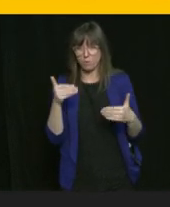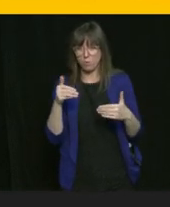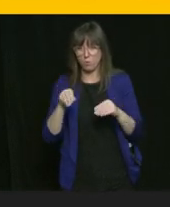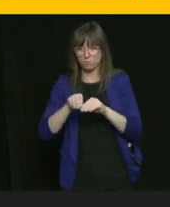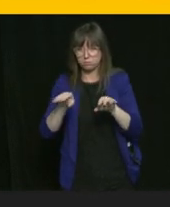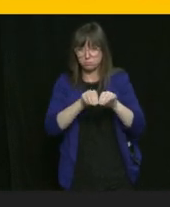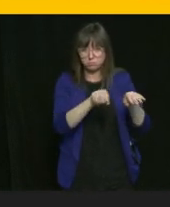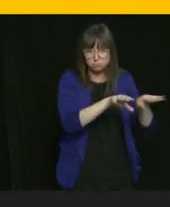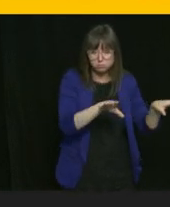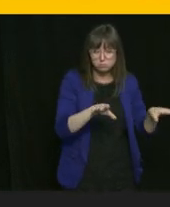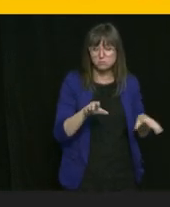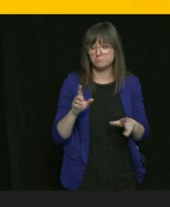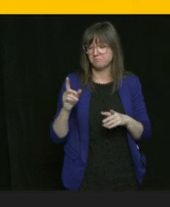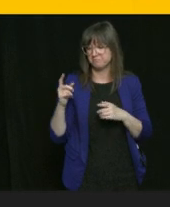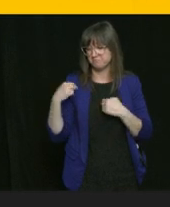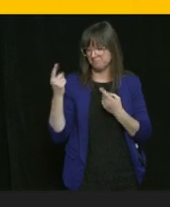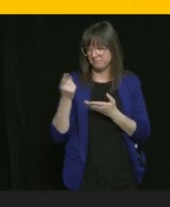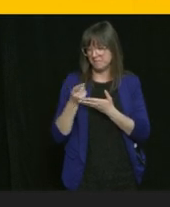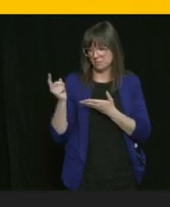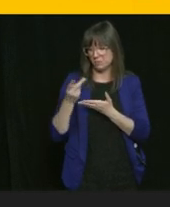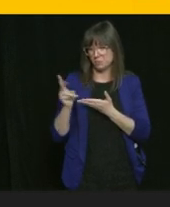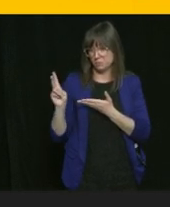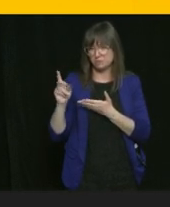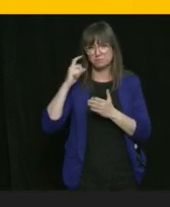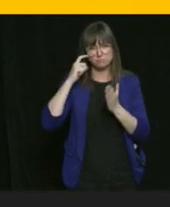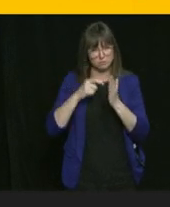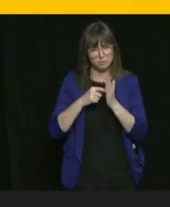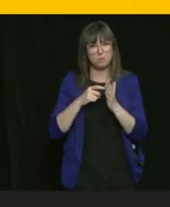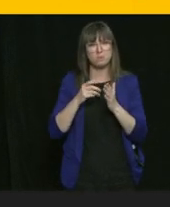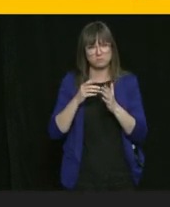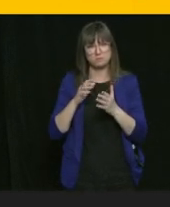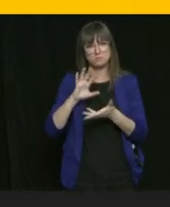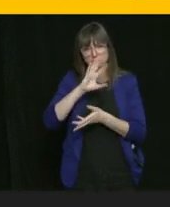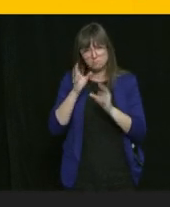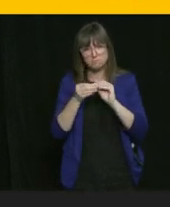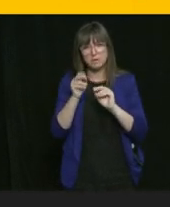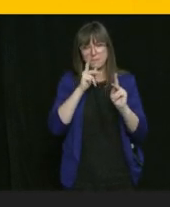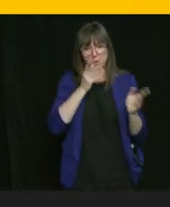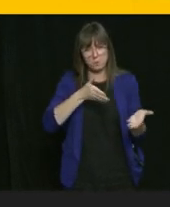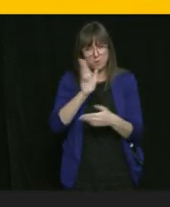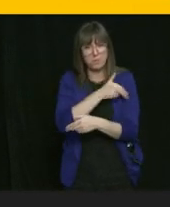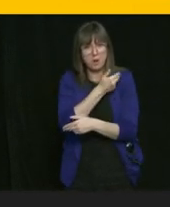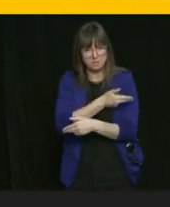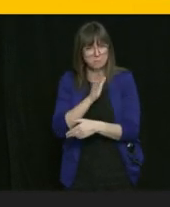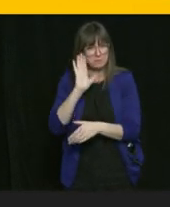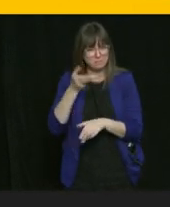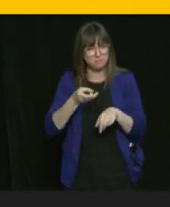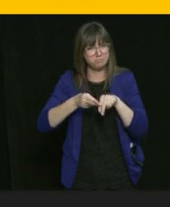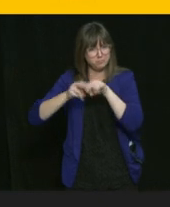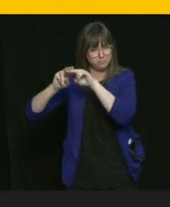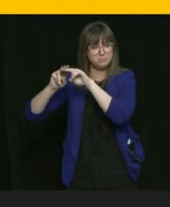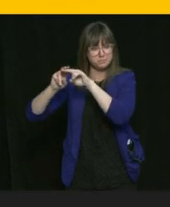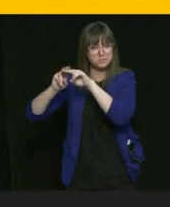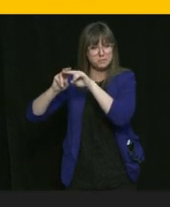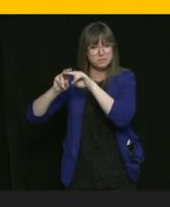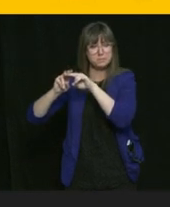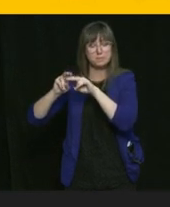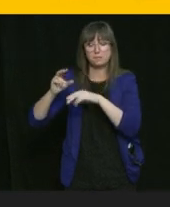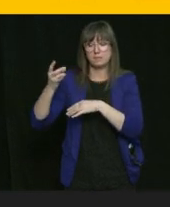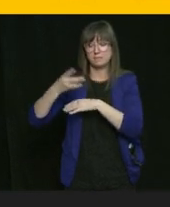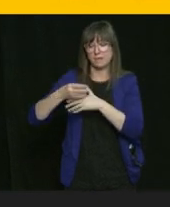For the past several weeks, we have been observing an increase in overall hospitalizations nationally. based on the last